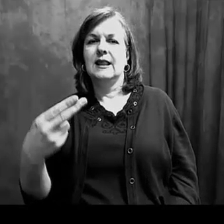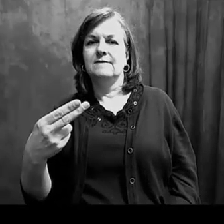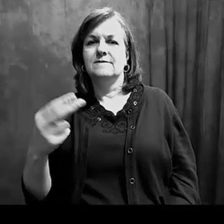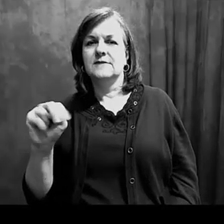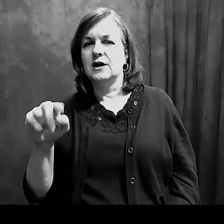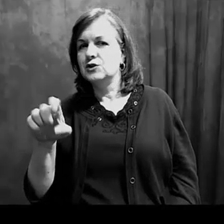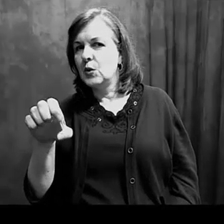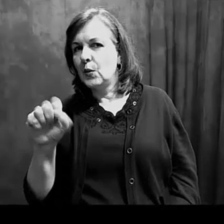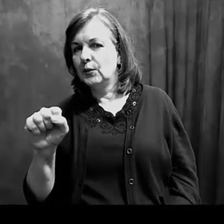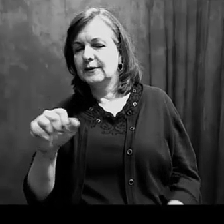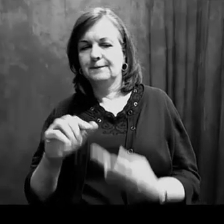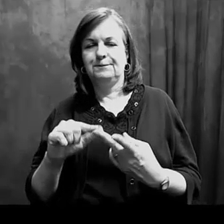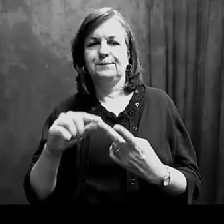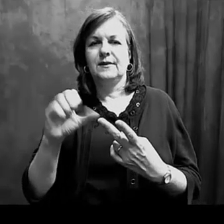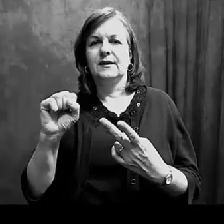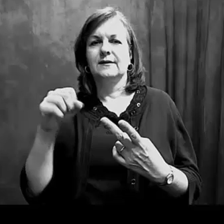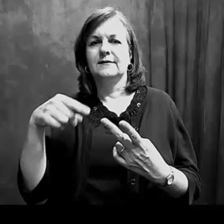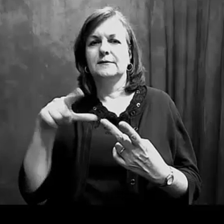and your spleen.